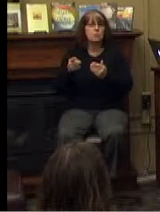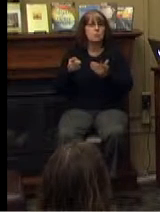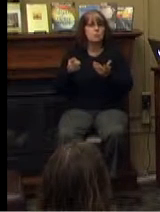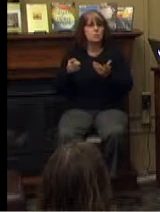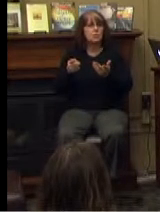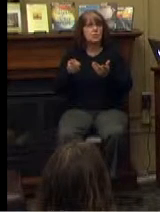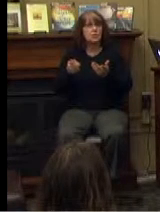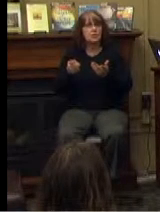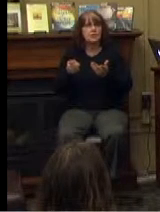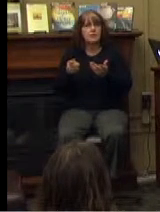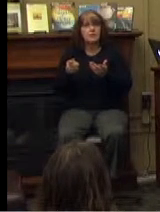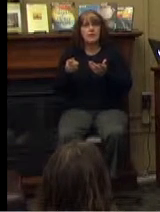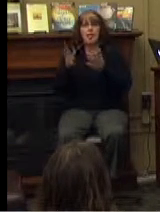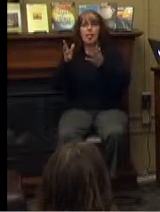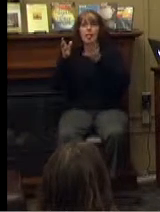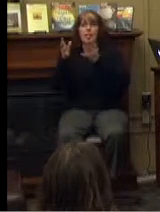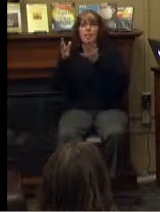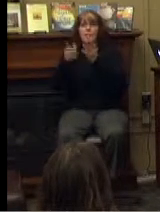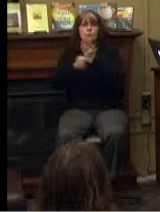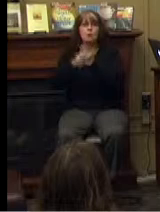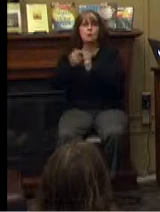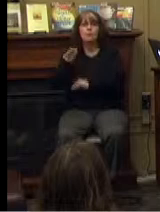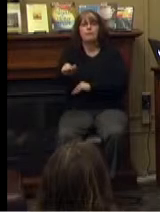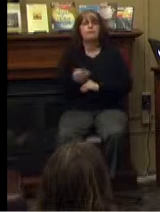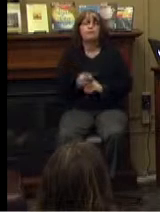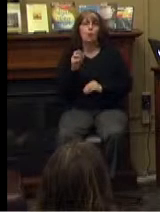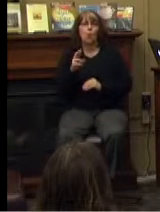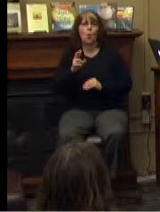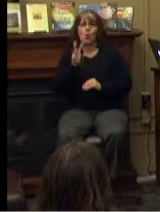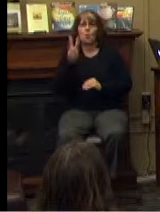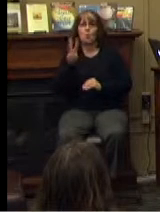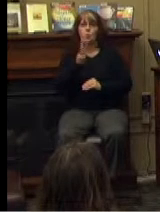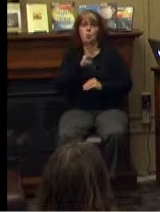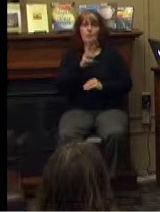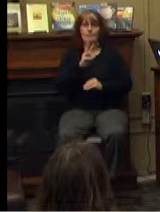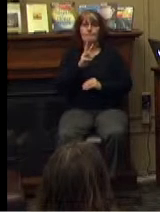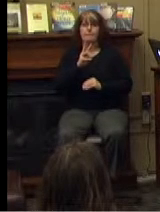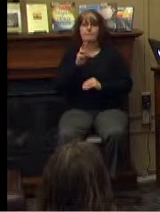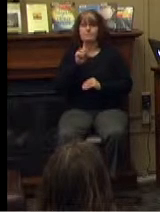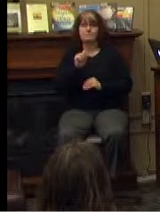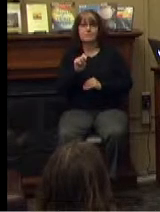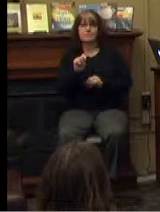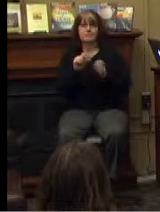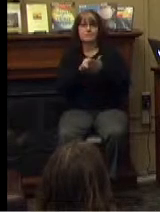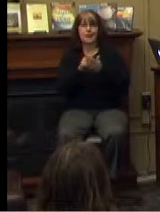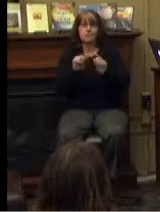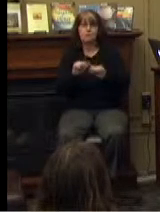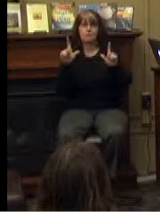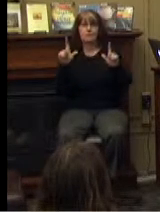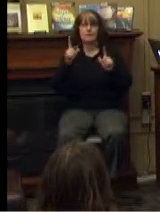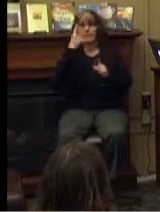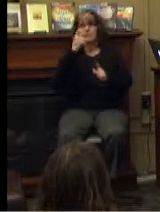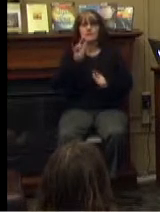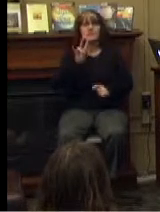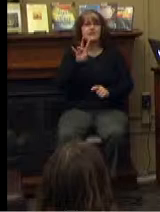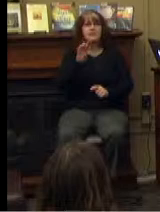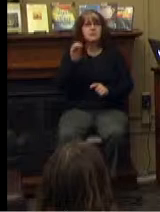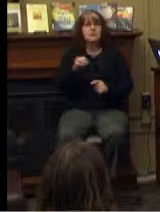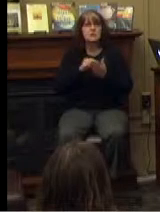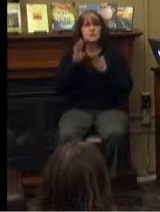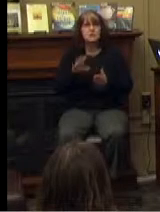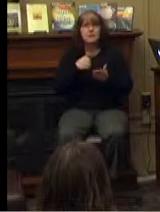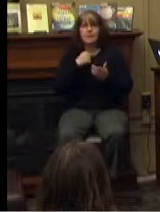you're leaving the website up, or have you heard about? Because at least 75% of the students that I meet with say, I never knew this